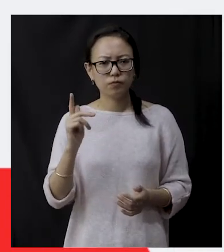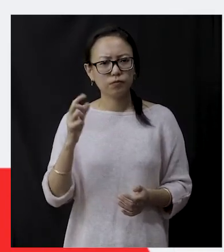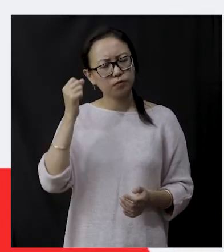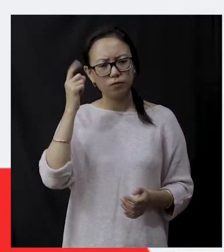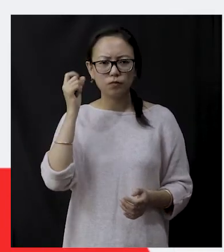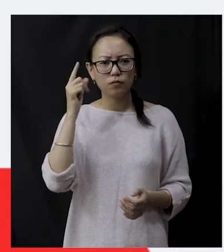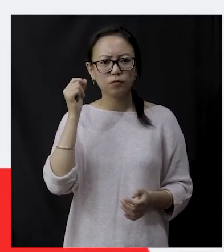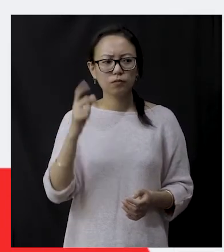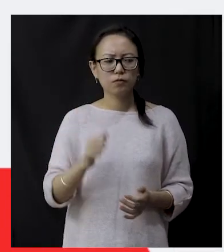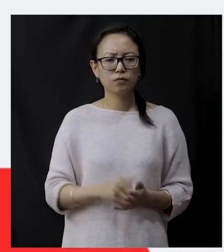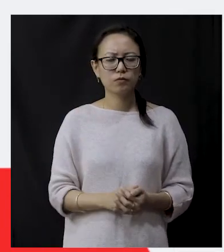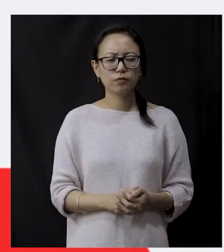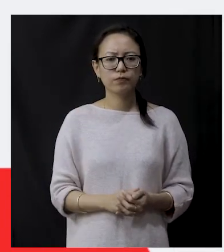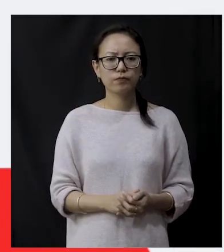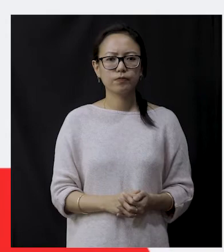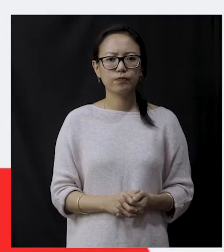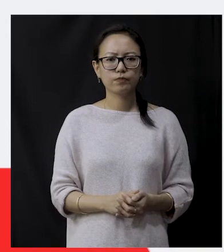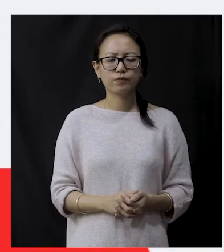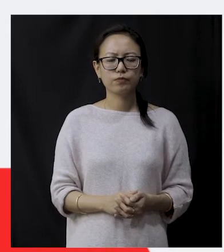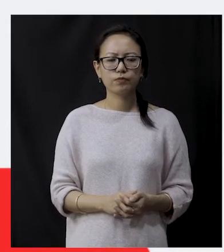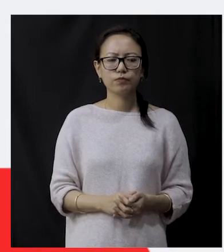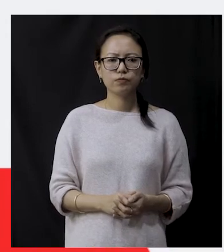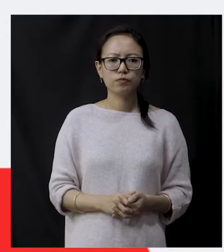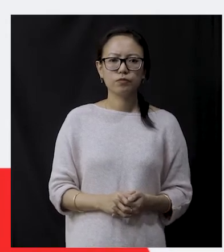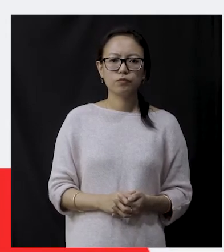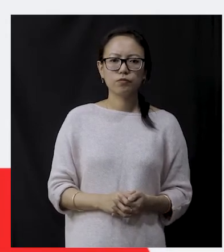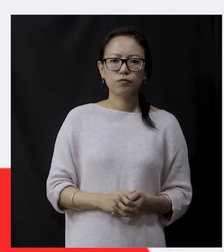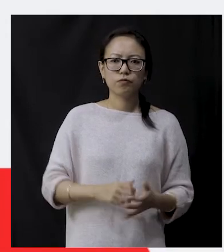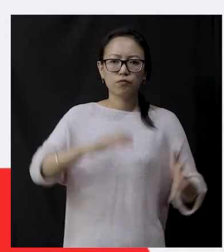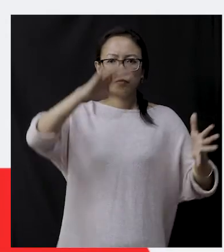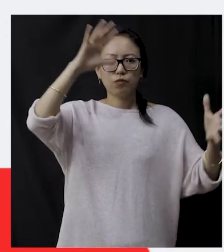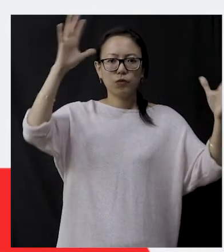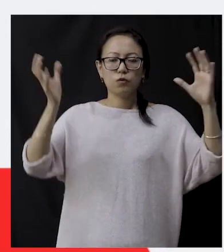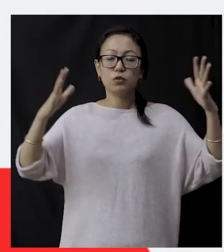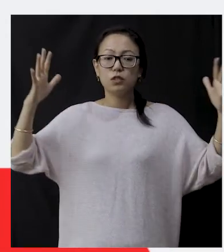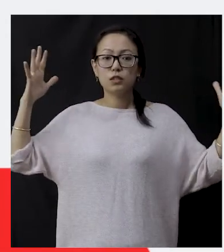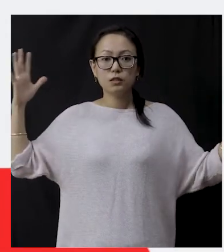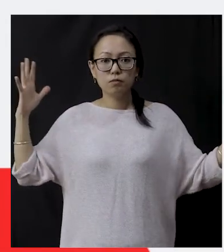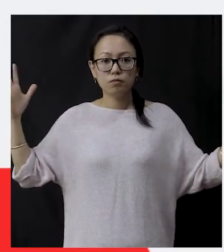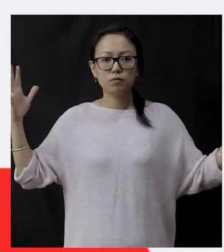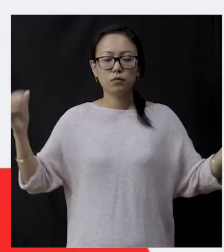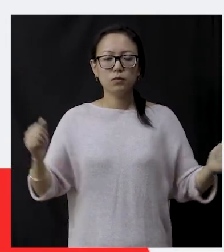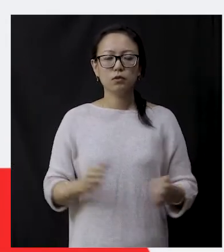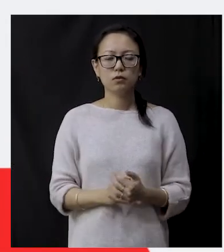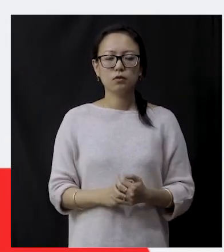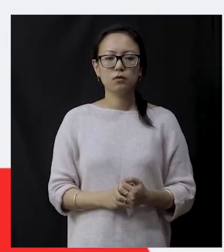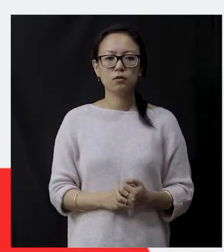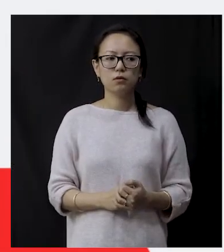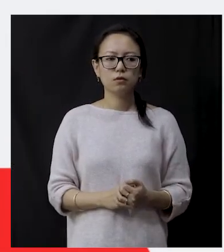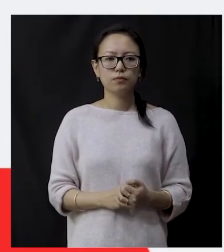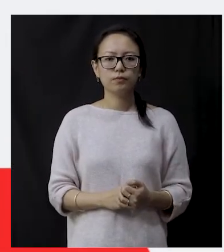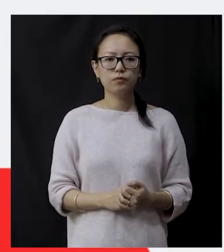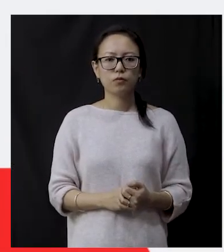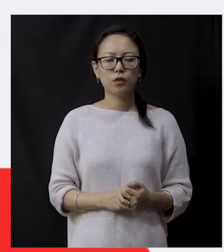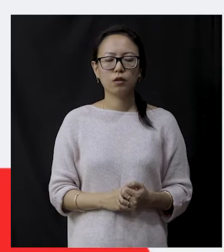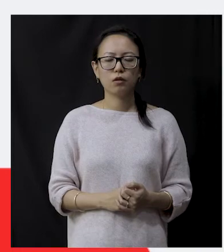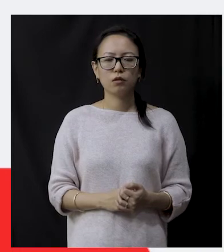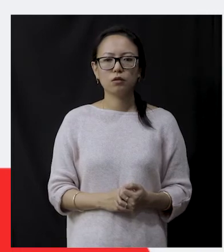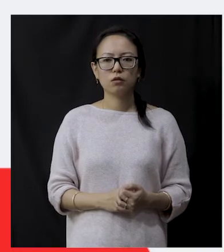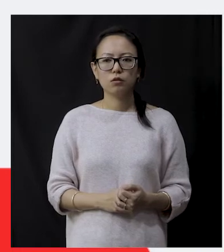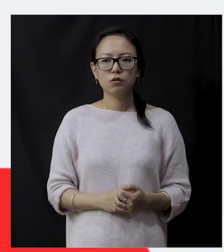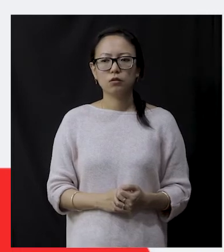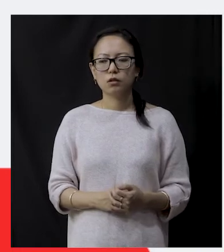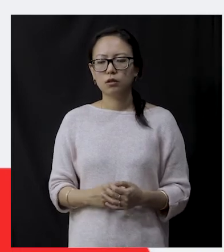So students, our Earth is very, very, very big. So now when it is the daytime